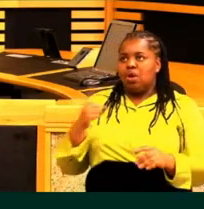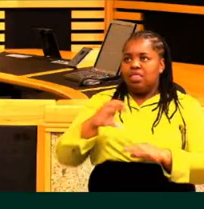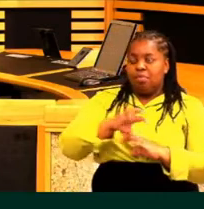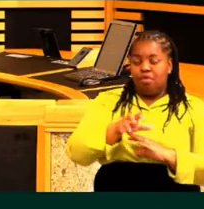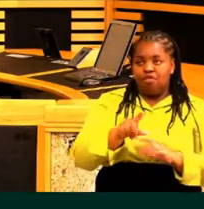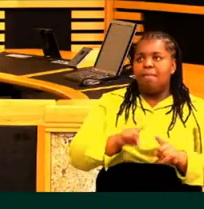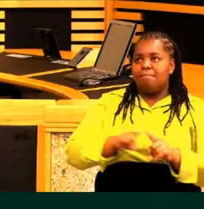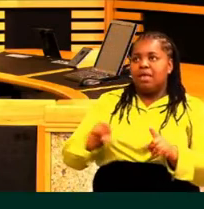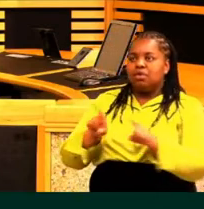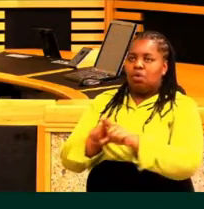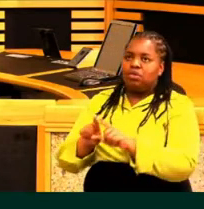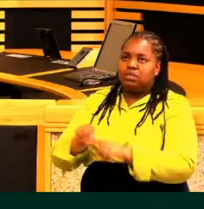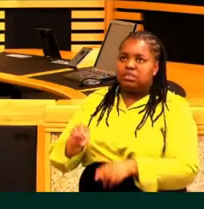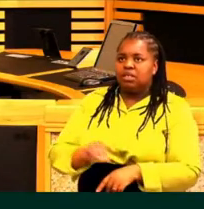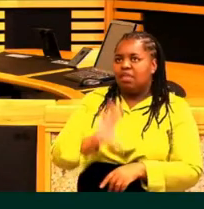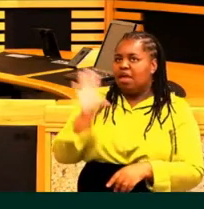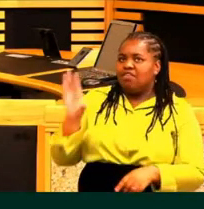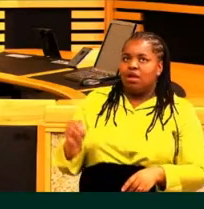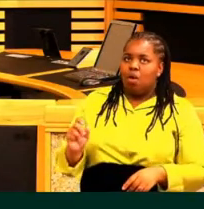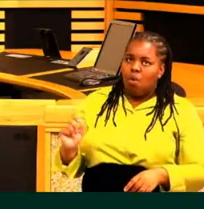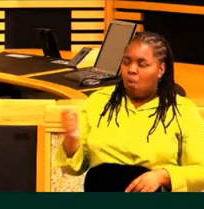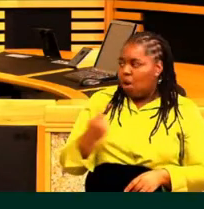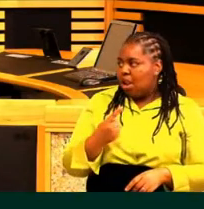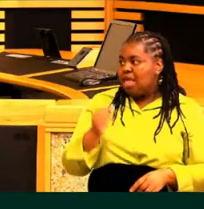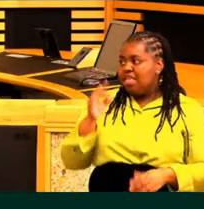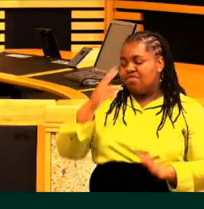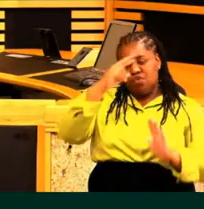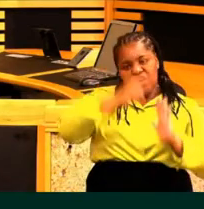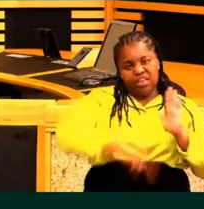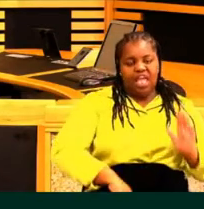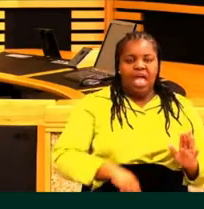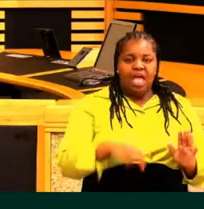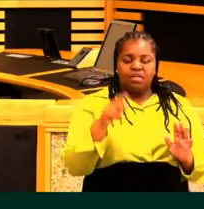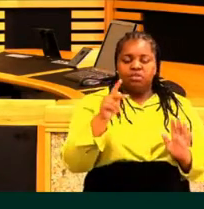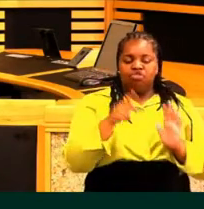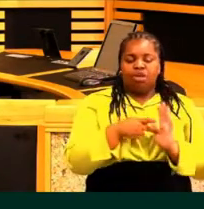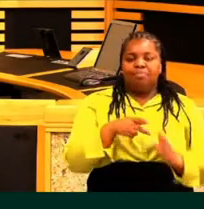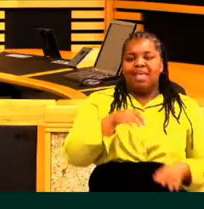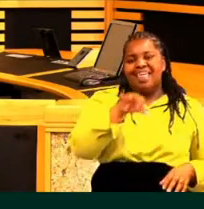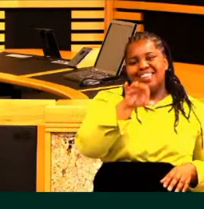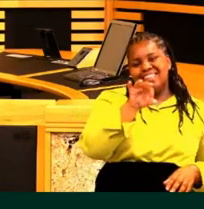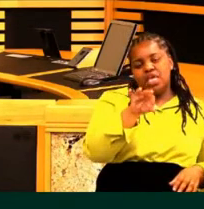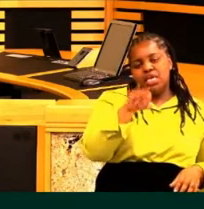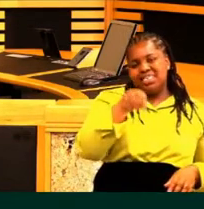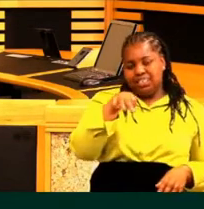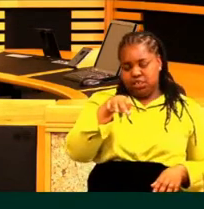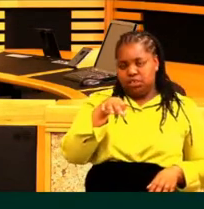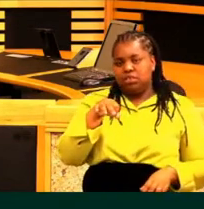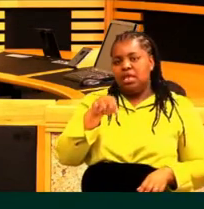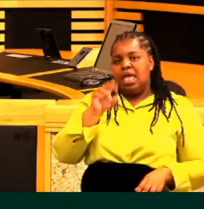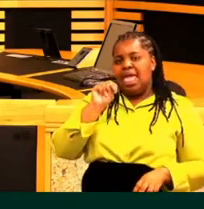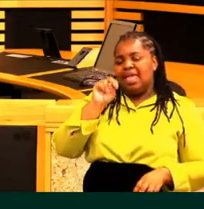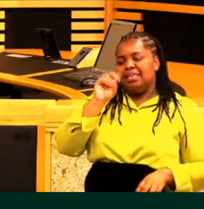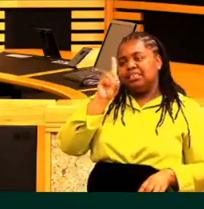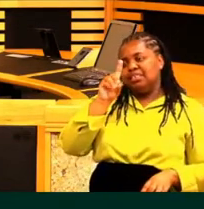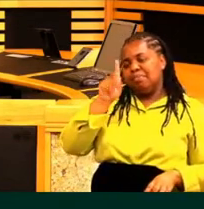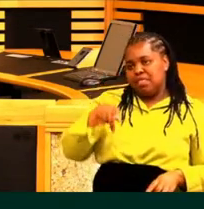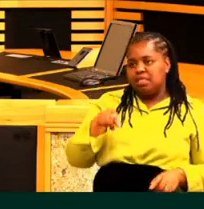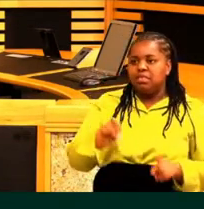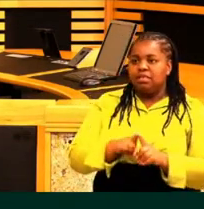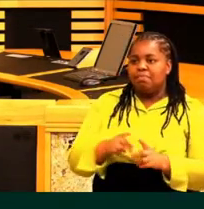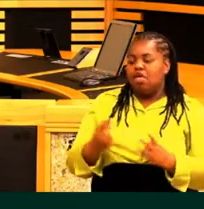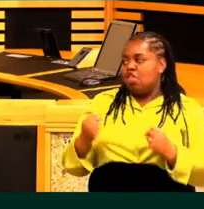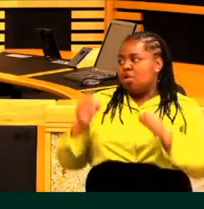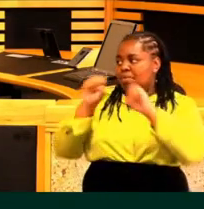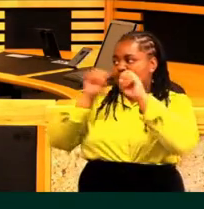province but also South Africa at large if you read chapter 13 of the NDP together with the the new National